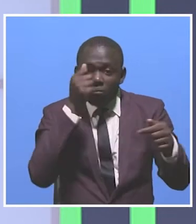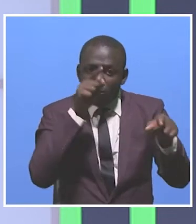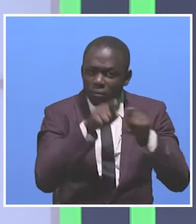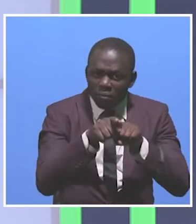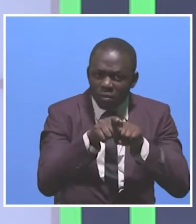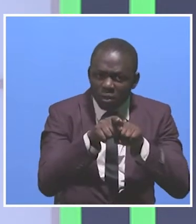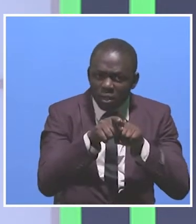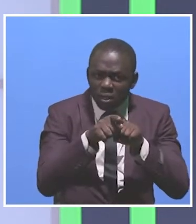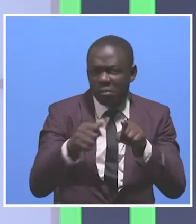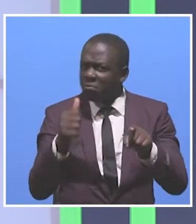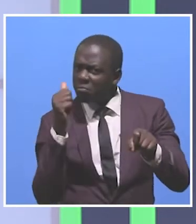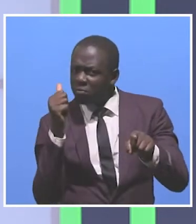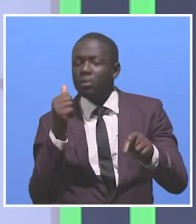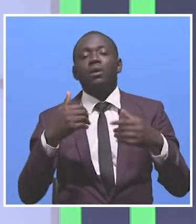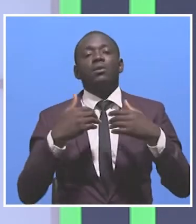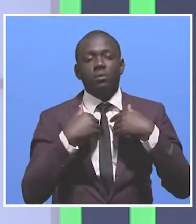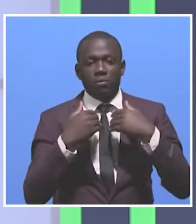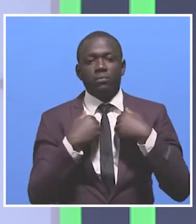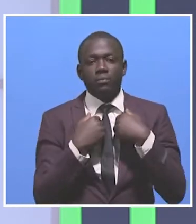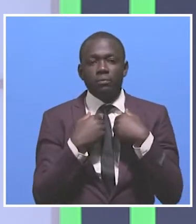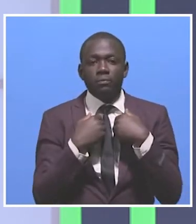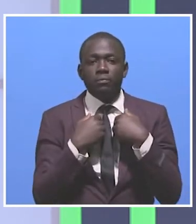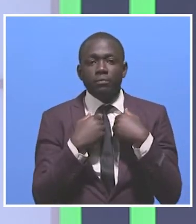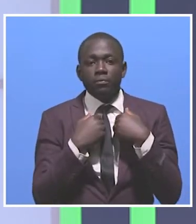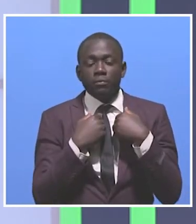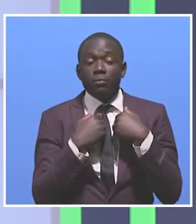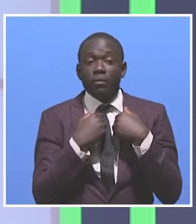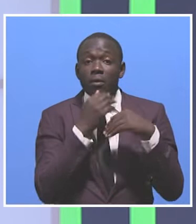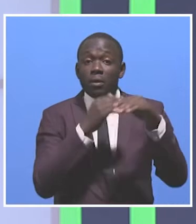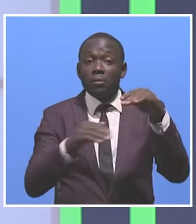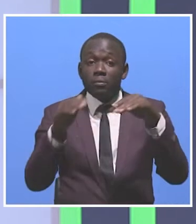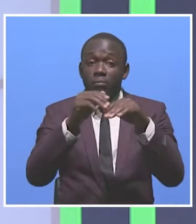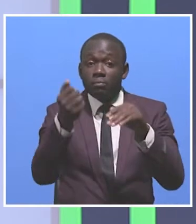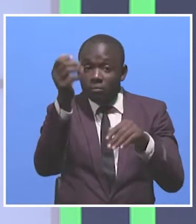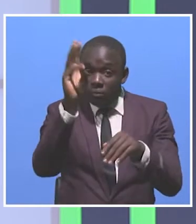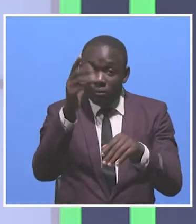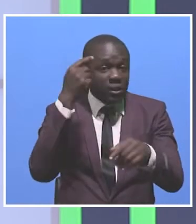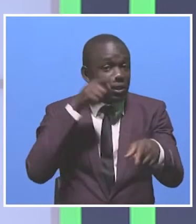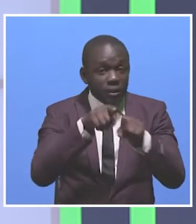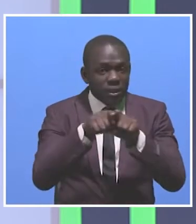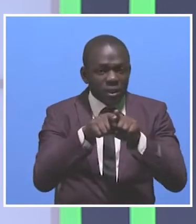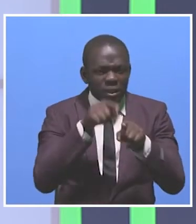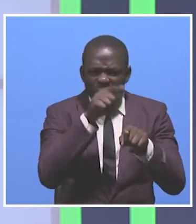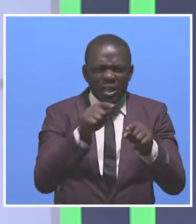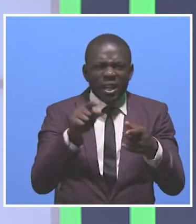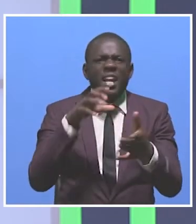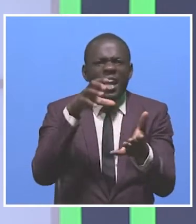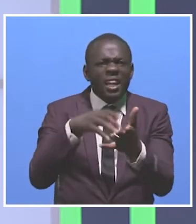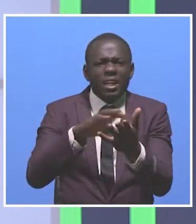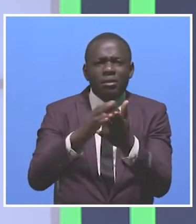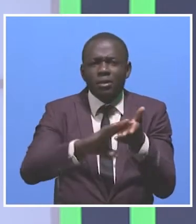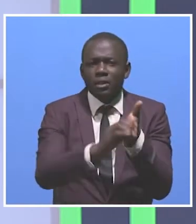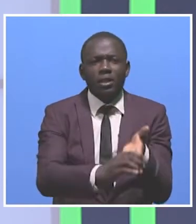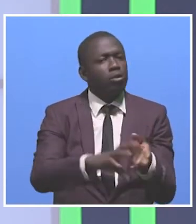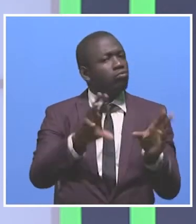or refuse. So above 16, if they agree, then it is not defilement. It